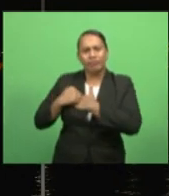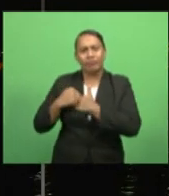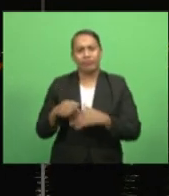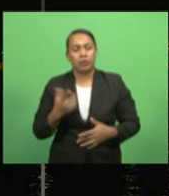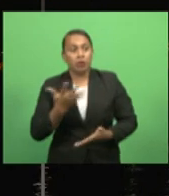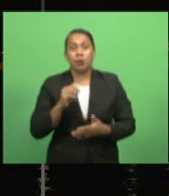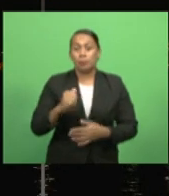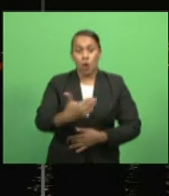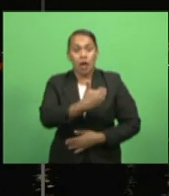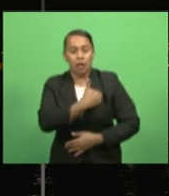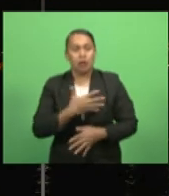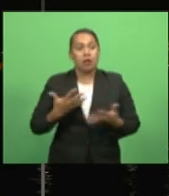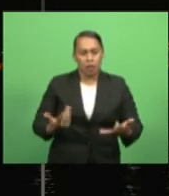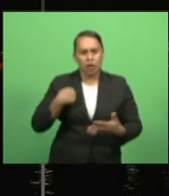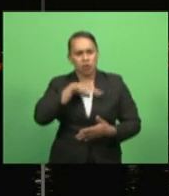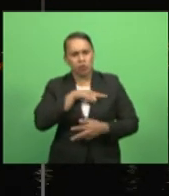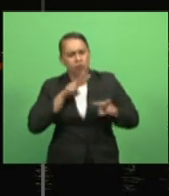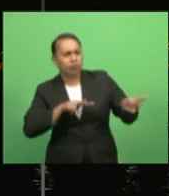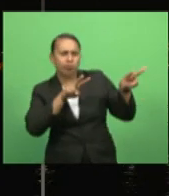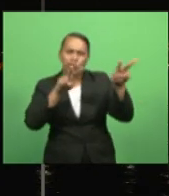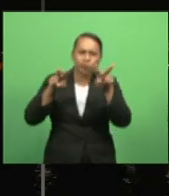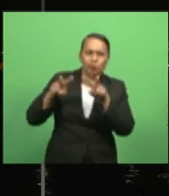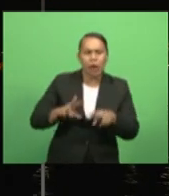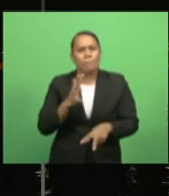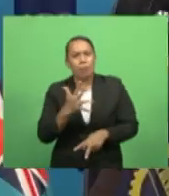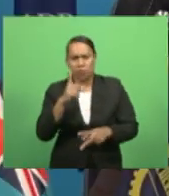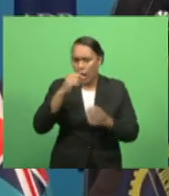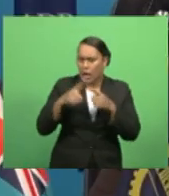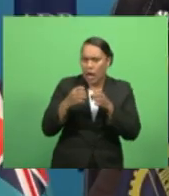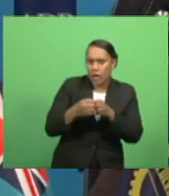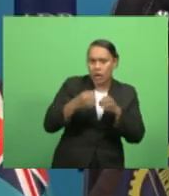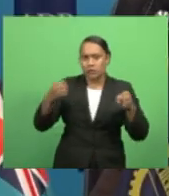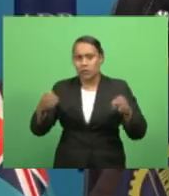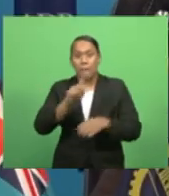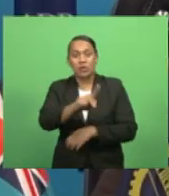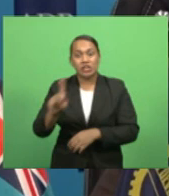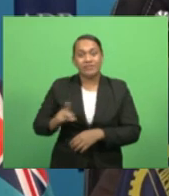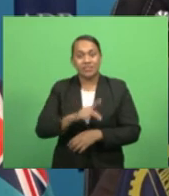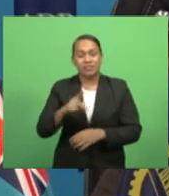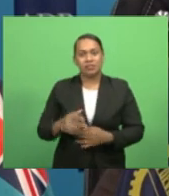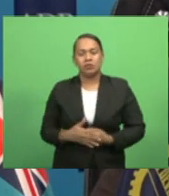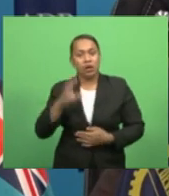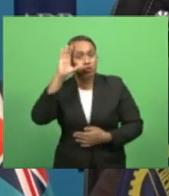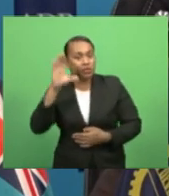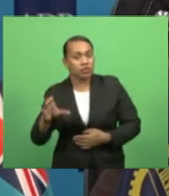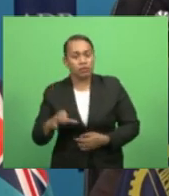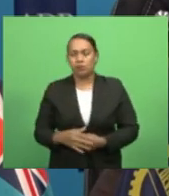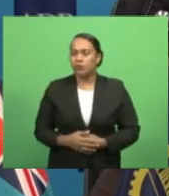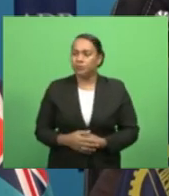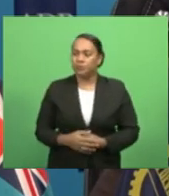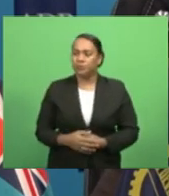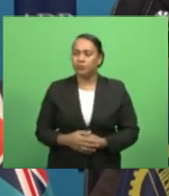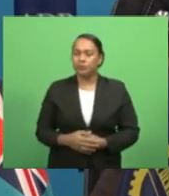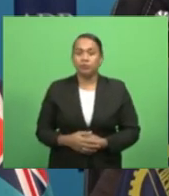will consider expanding the bubble with the broader Pacific family. These things don't get resolved overnight,